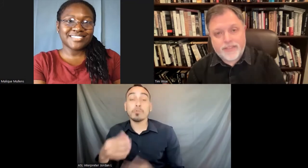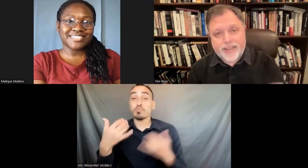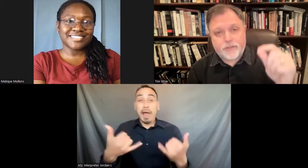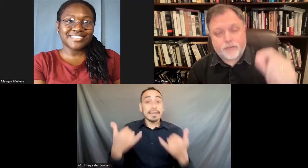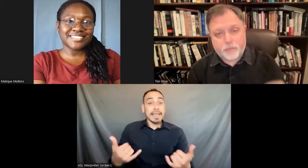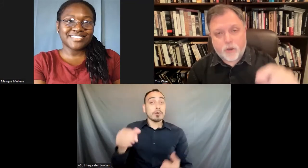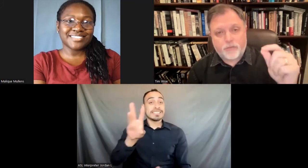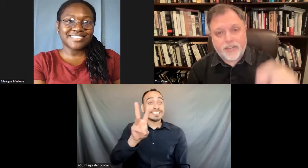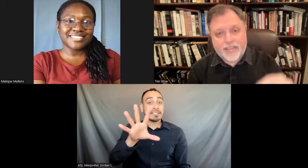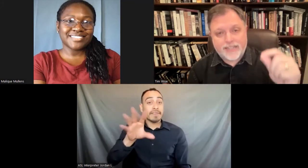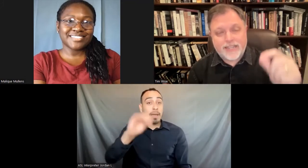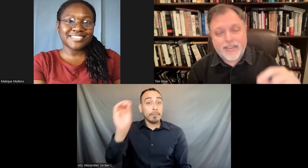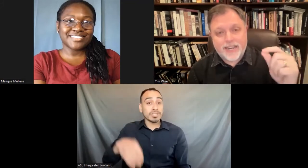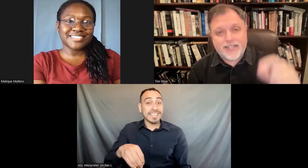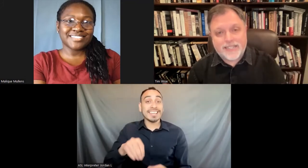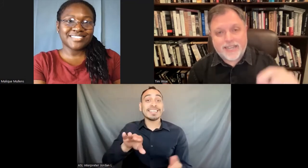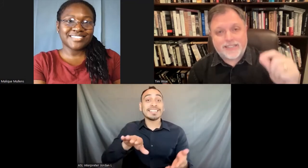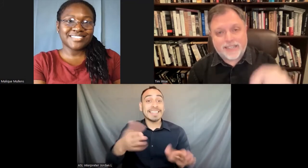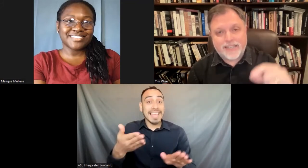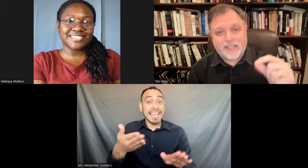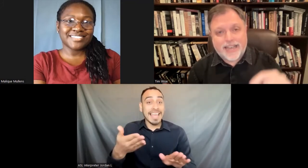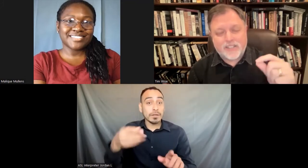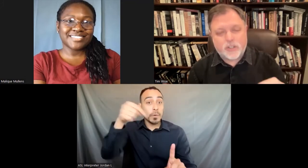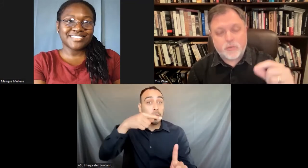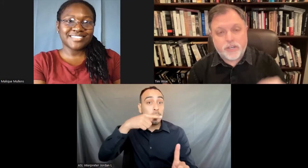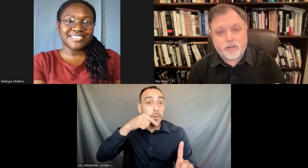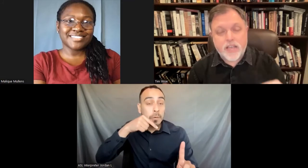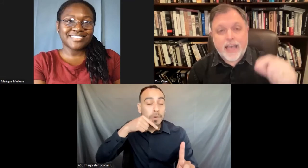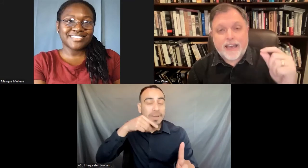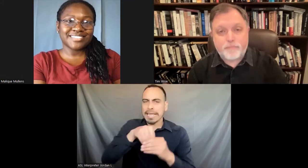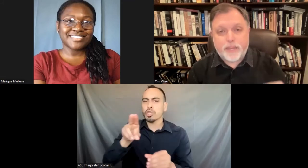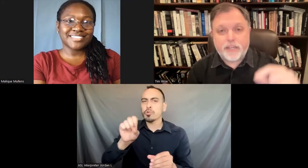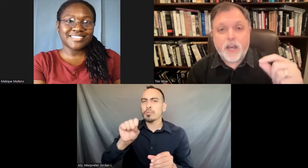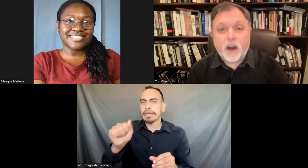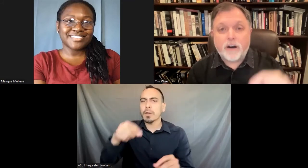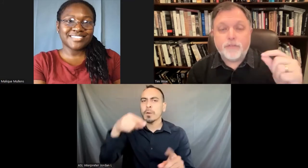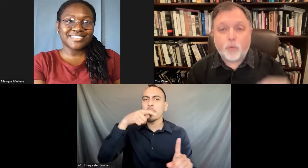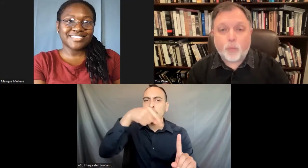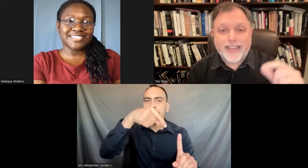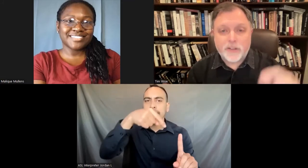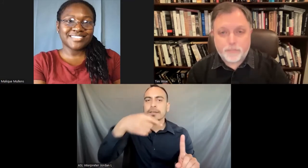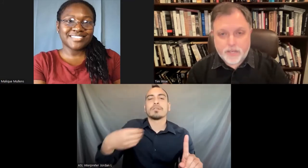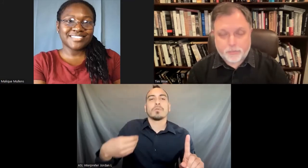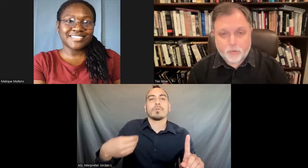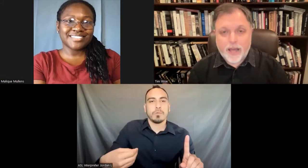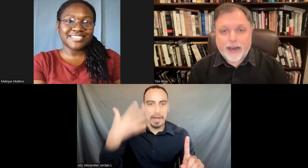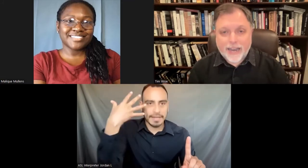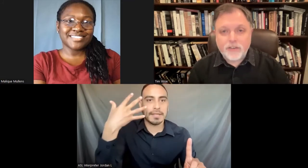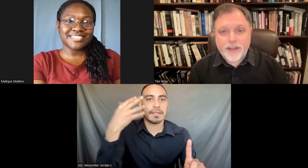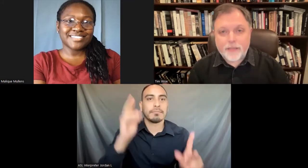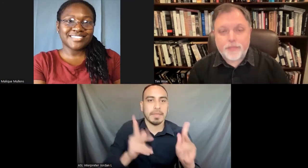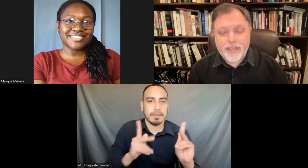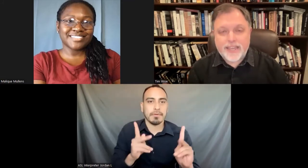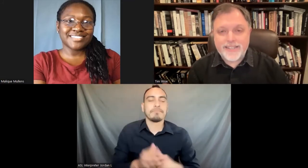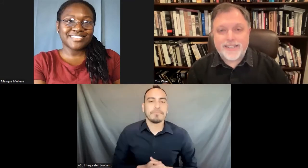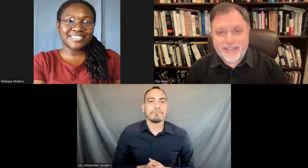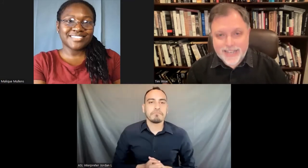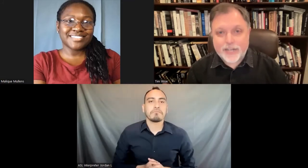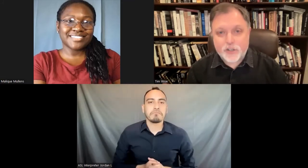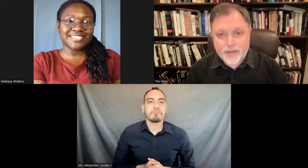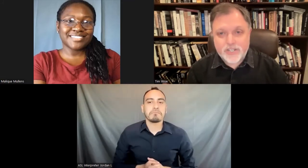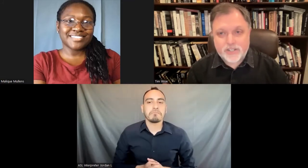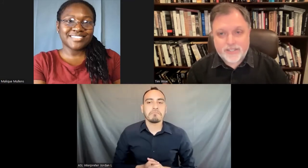all the deaths from COVID in the United States in the last 2 years have been of white people. I do not think it